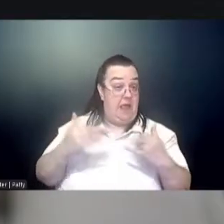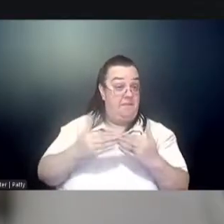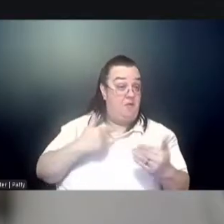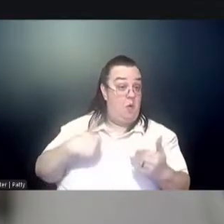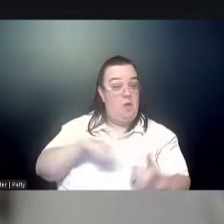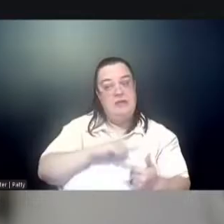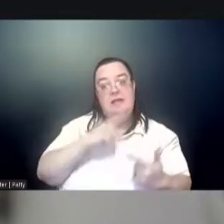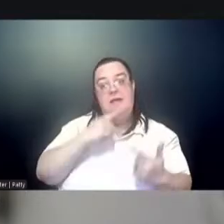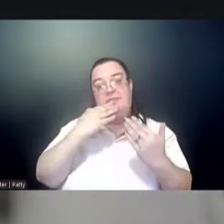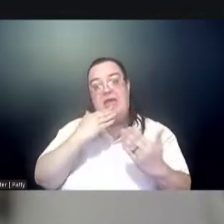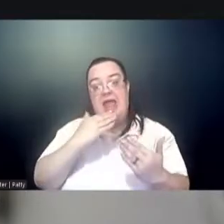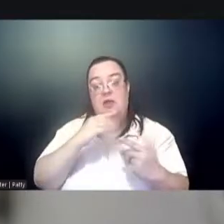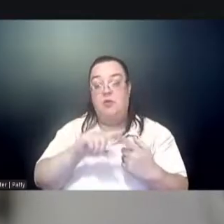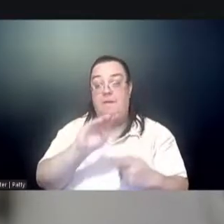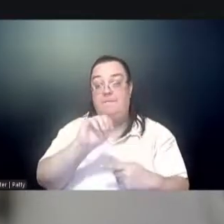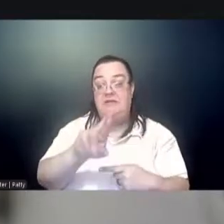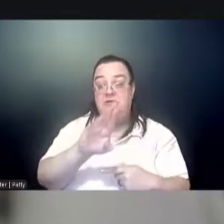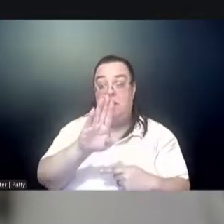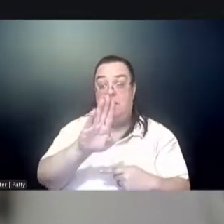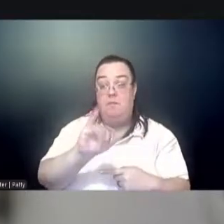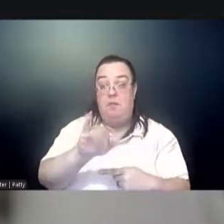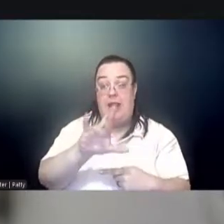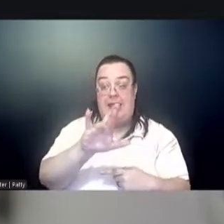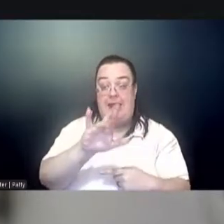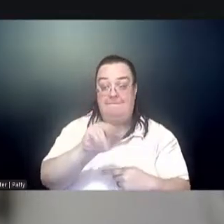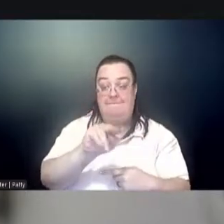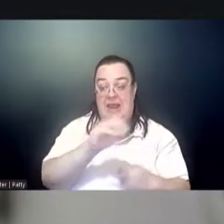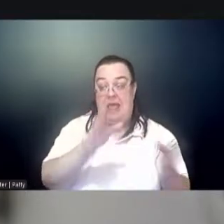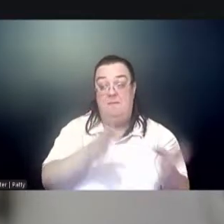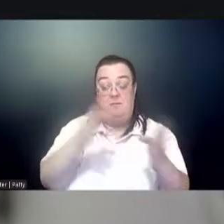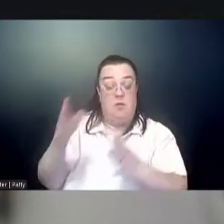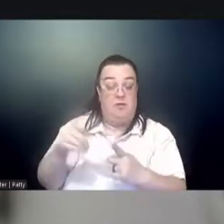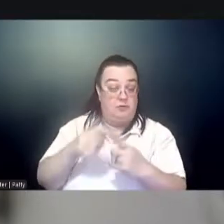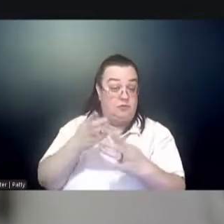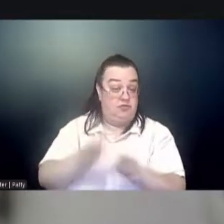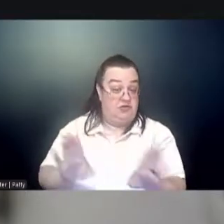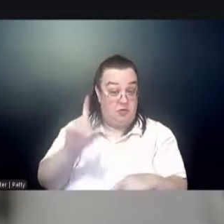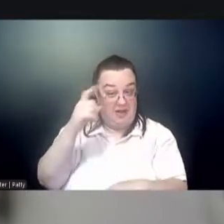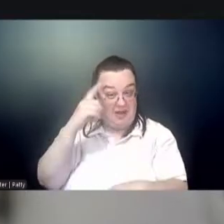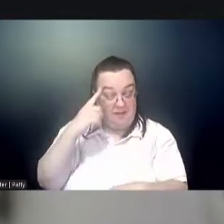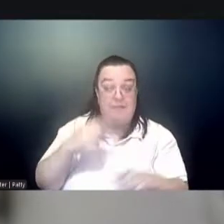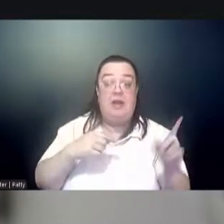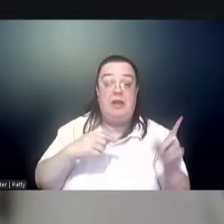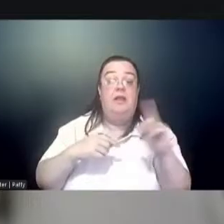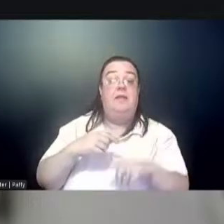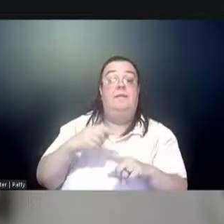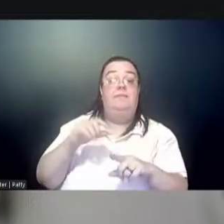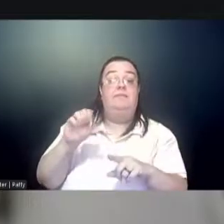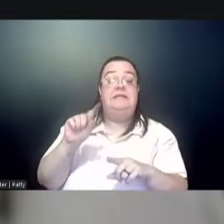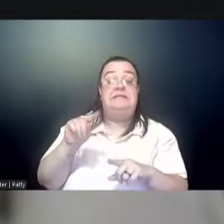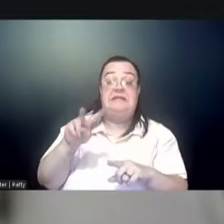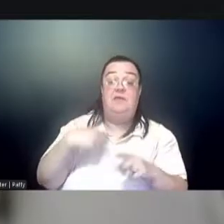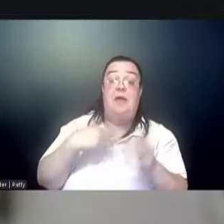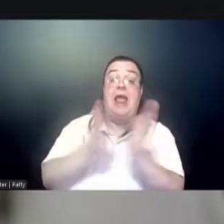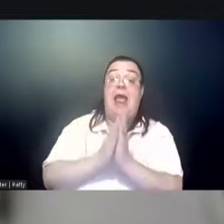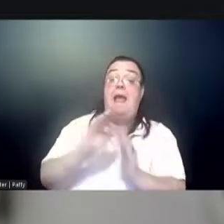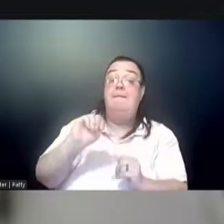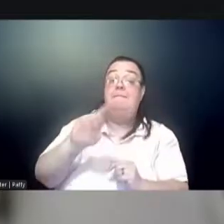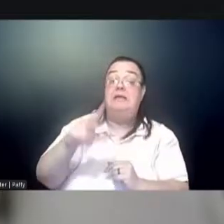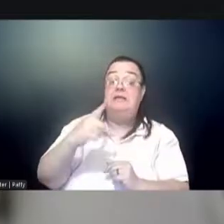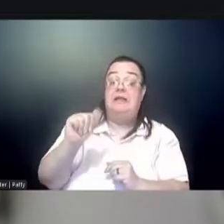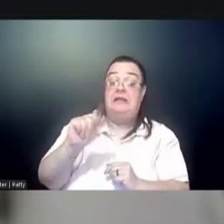thank Mr. Brayman and move to general government, I think is next? I was just going to ask Mr. Galloway if he wanted me to go over